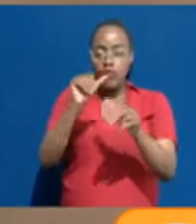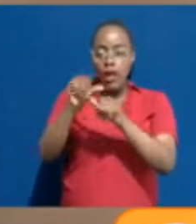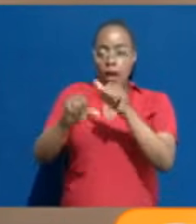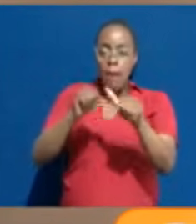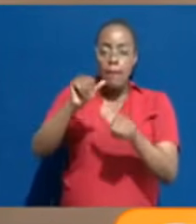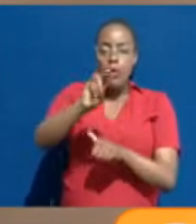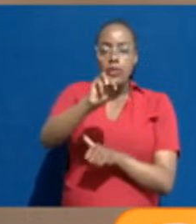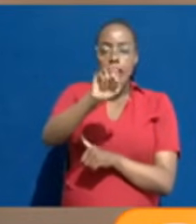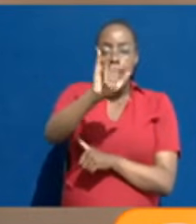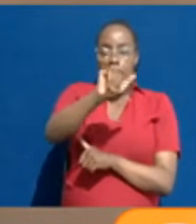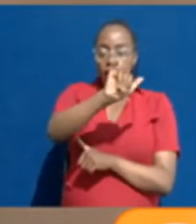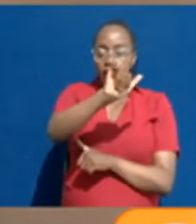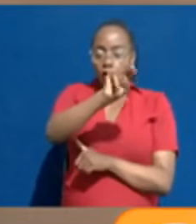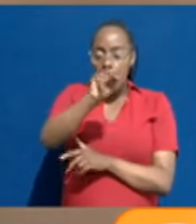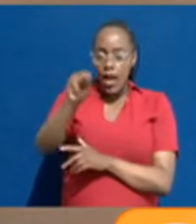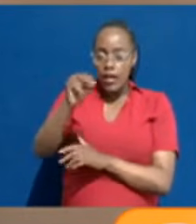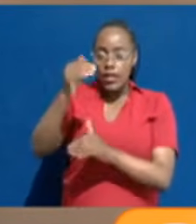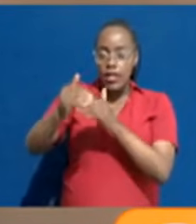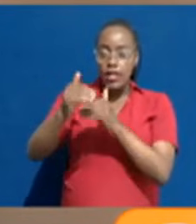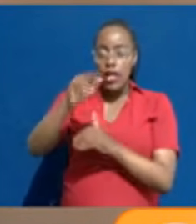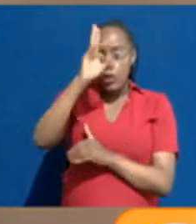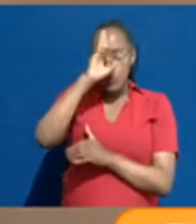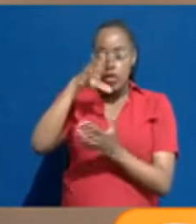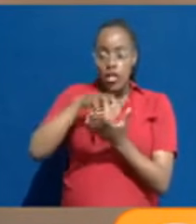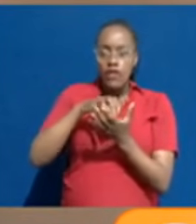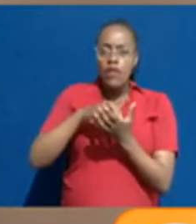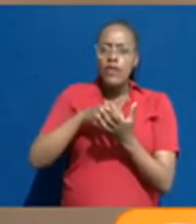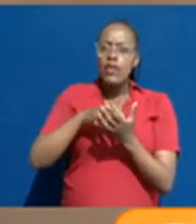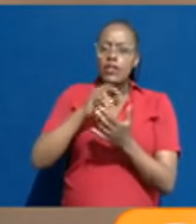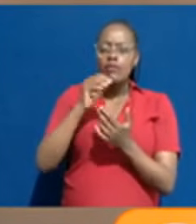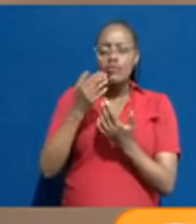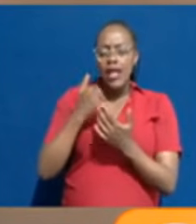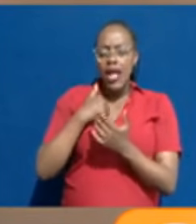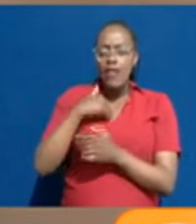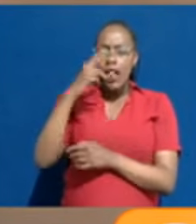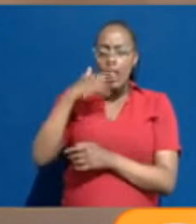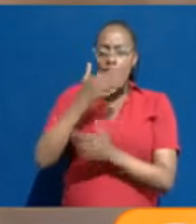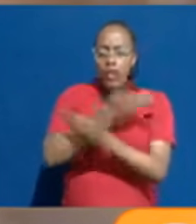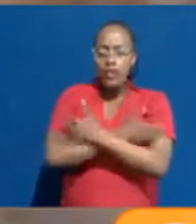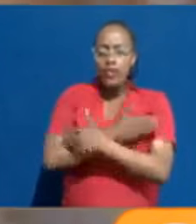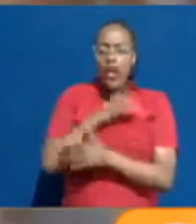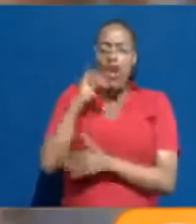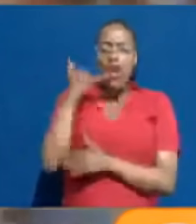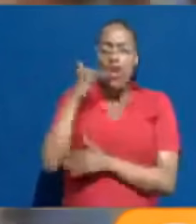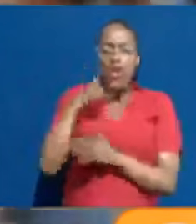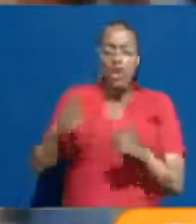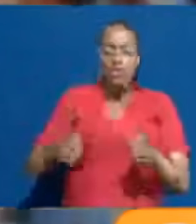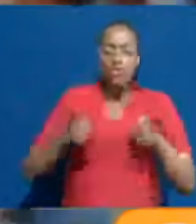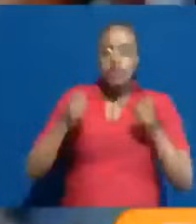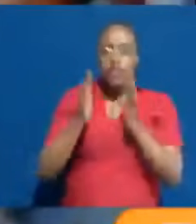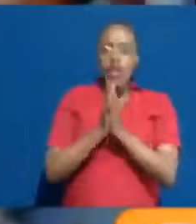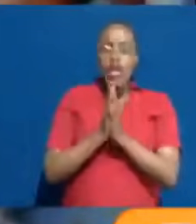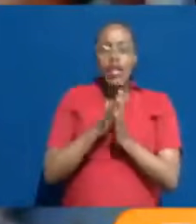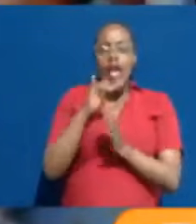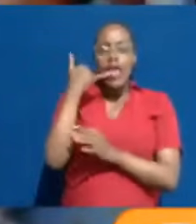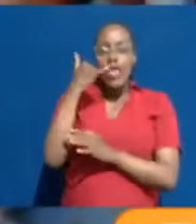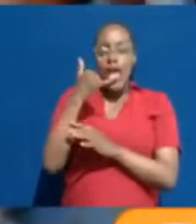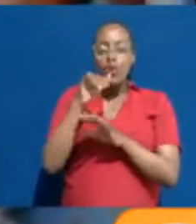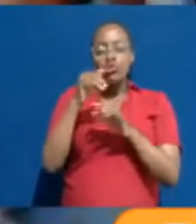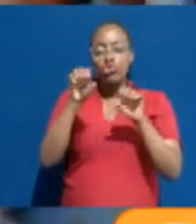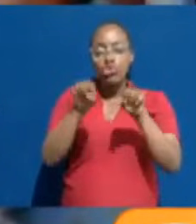Marianne to the nearest police station. She was last seen with a red t-shirt, yellow trouser, and yellow floaters.